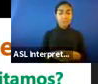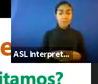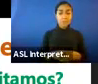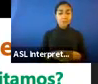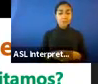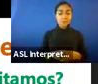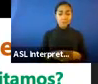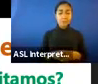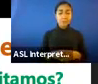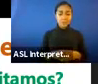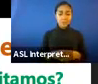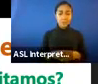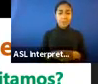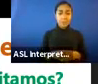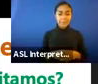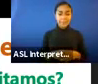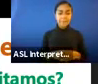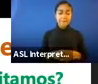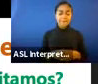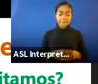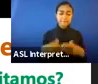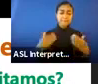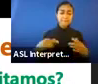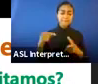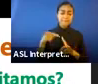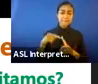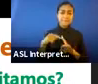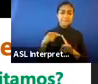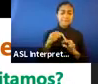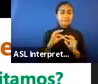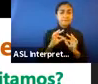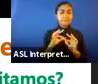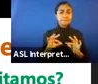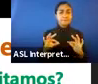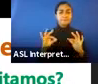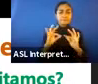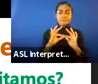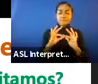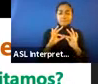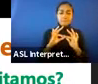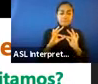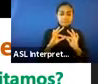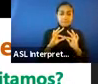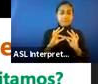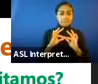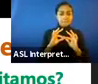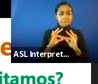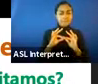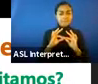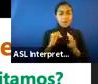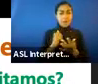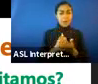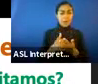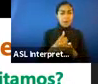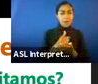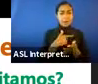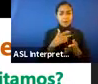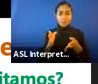And it's such a deep part that moves this whole piece forward, right?